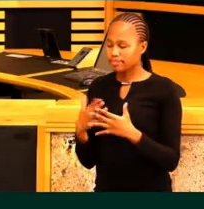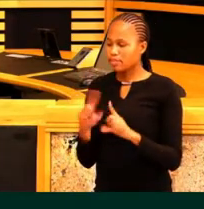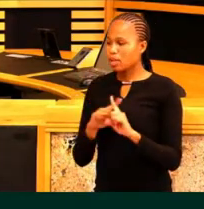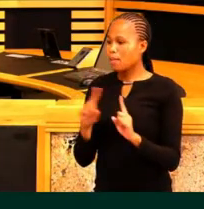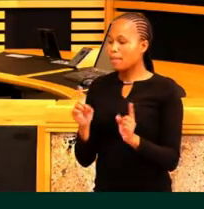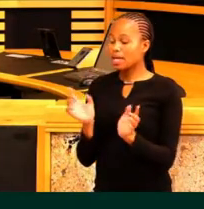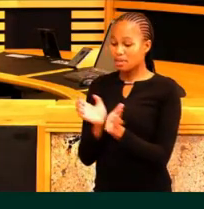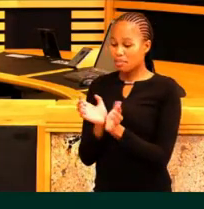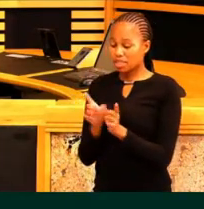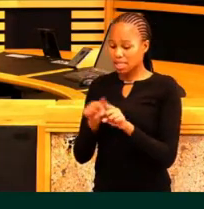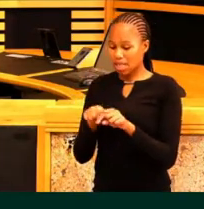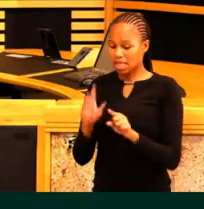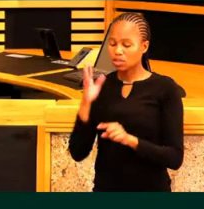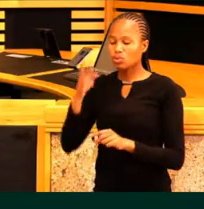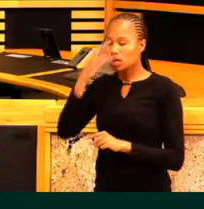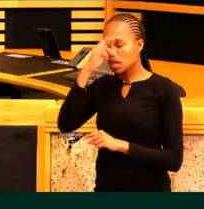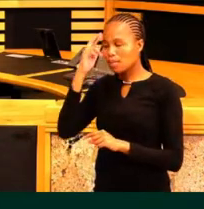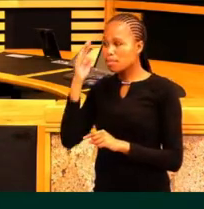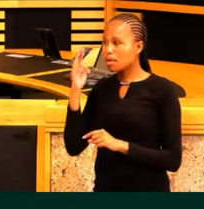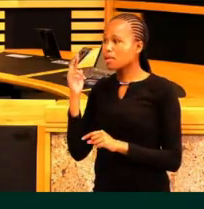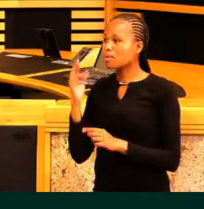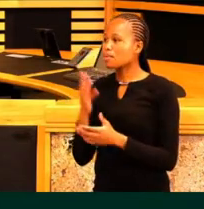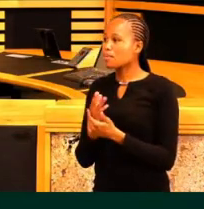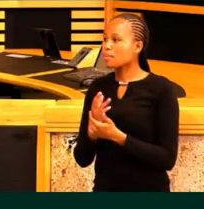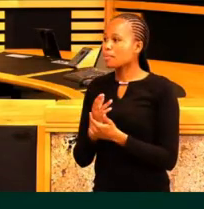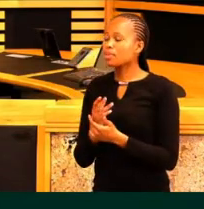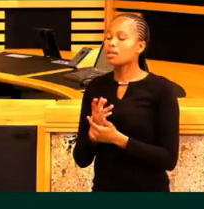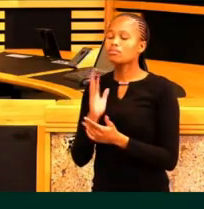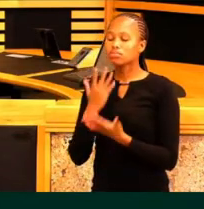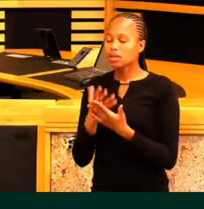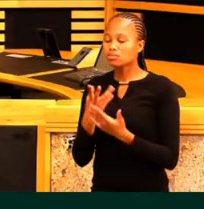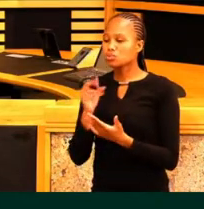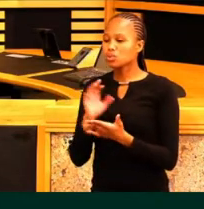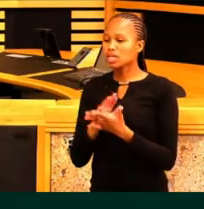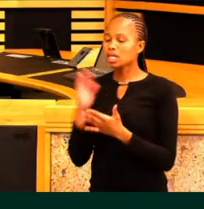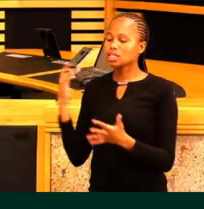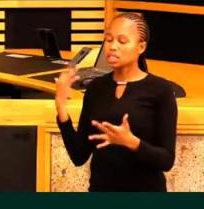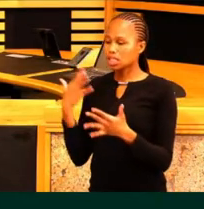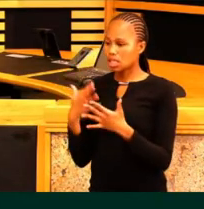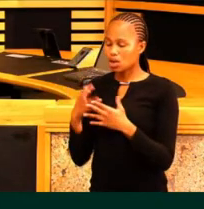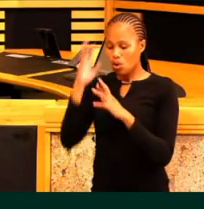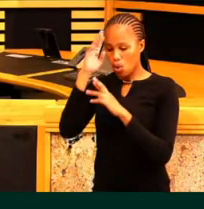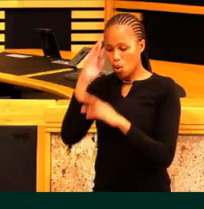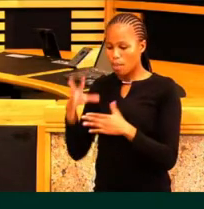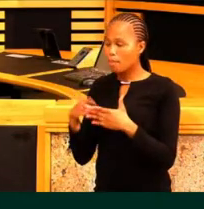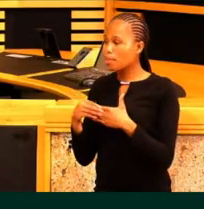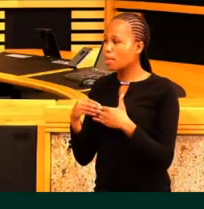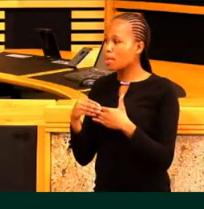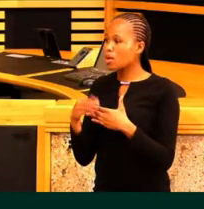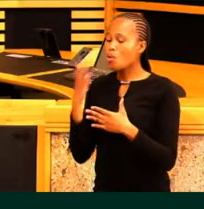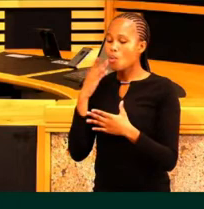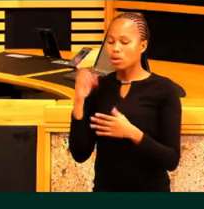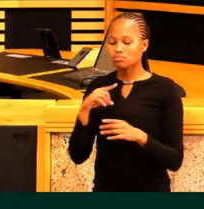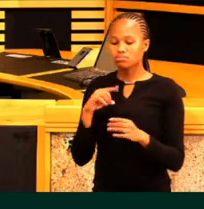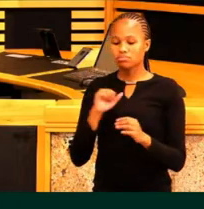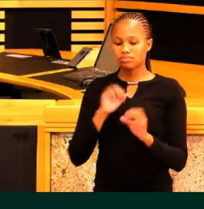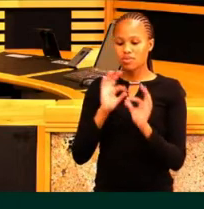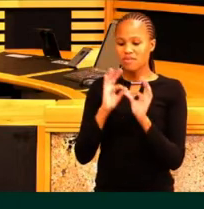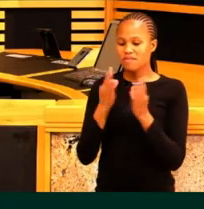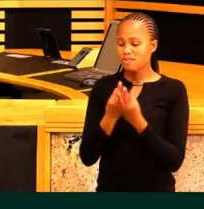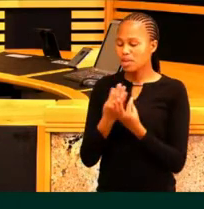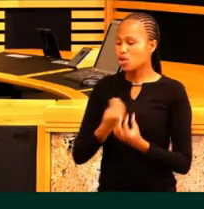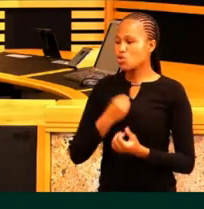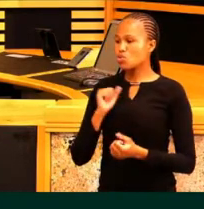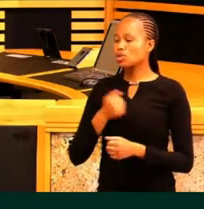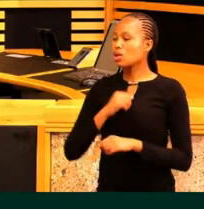this as you would remember it would have been probably in 2019. honaro remembers when it comes to affirming the Youth of our Province